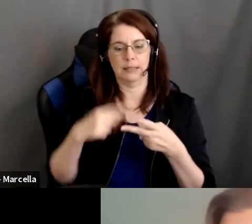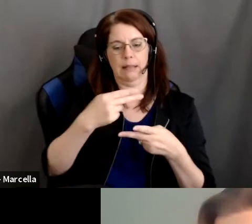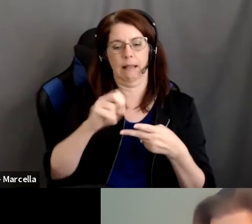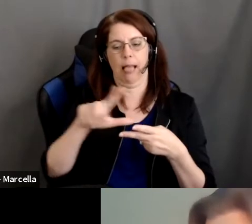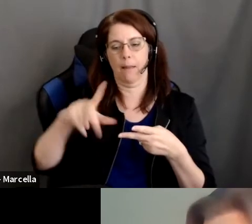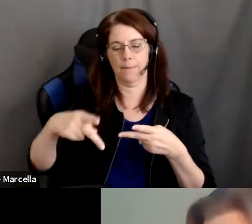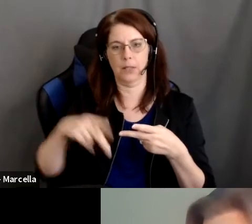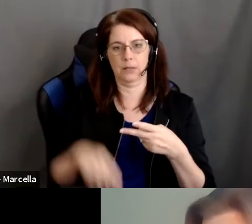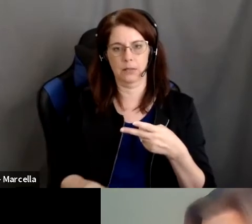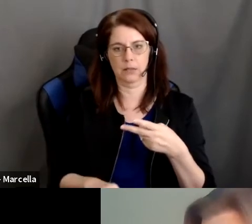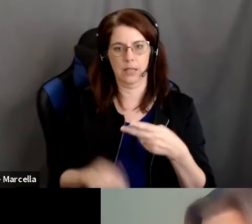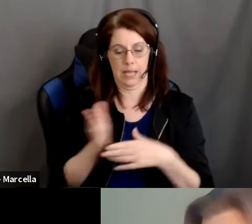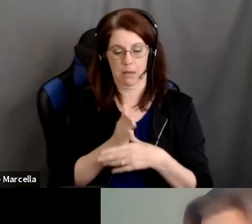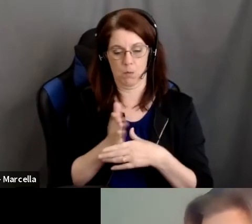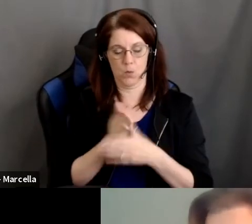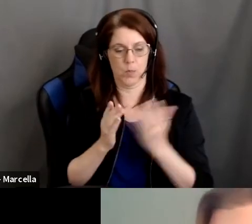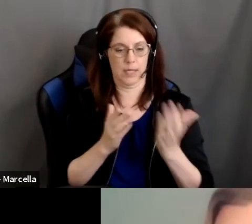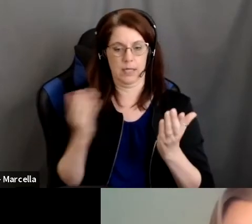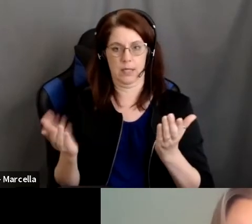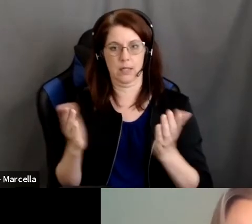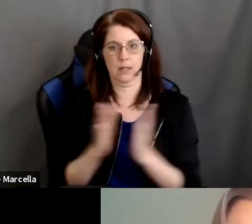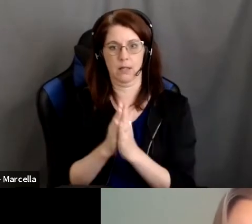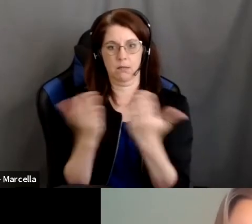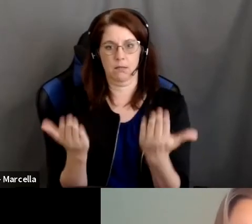And in between those two pages are